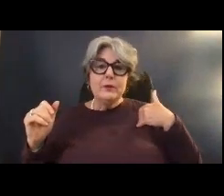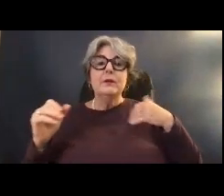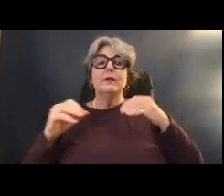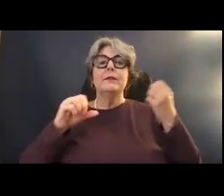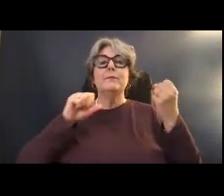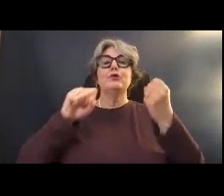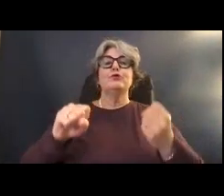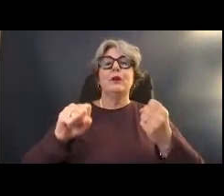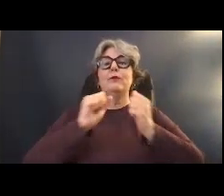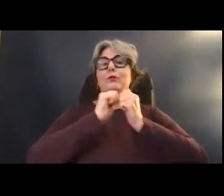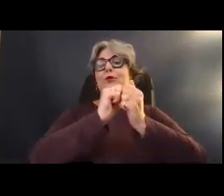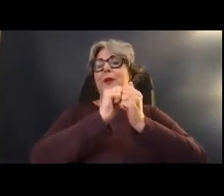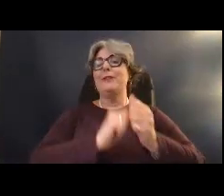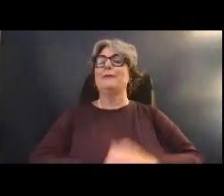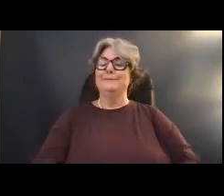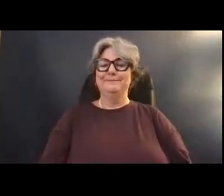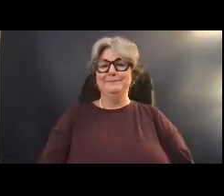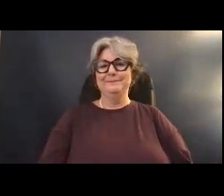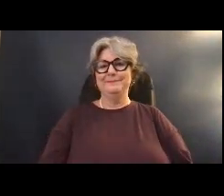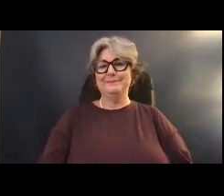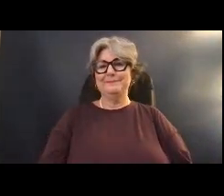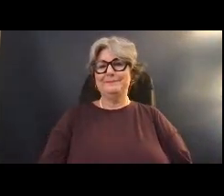stronger we are together.